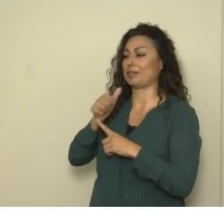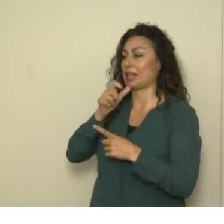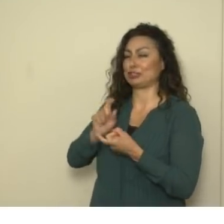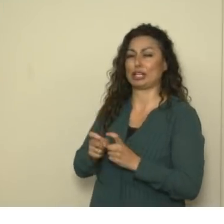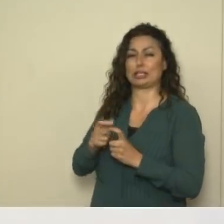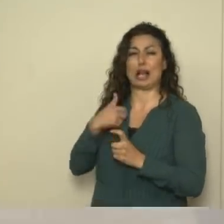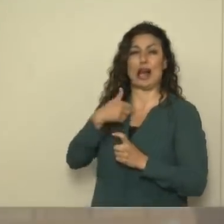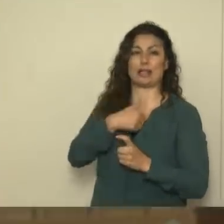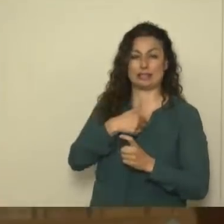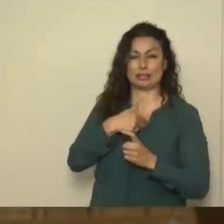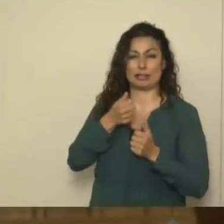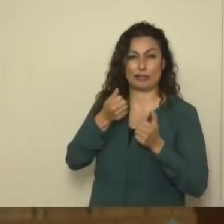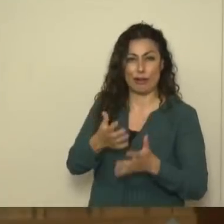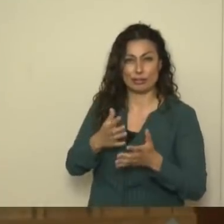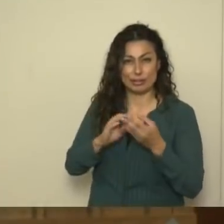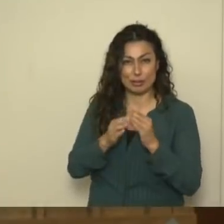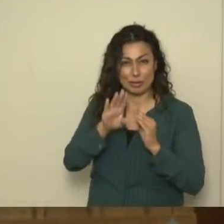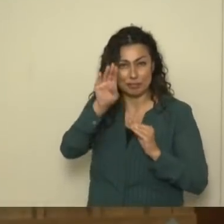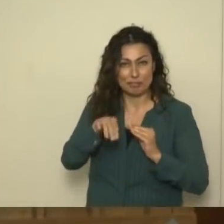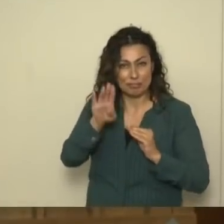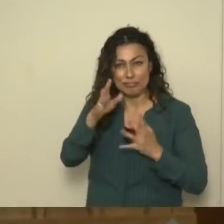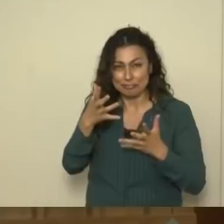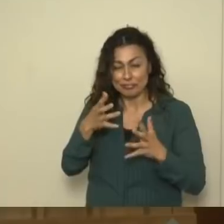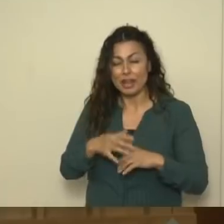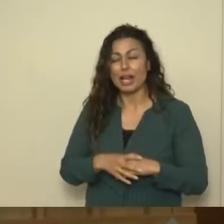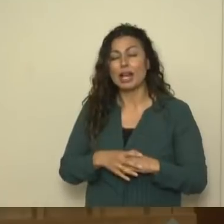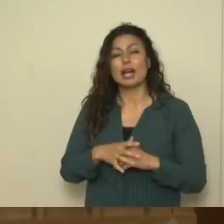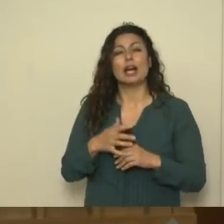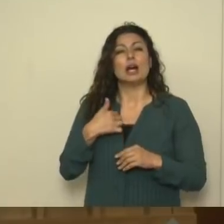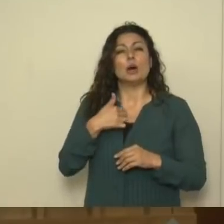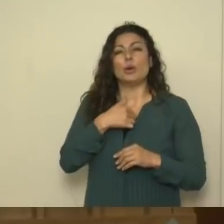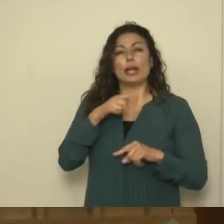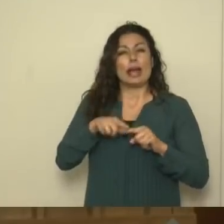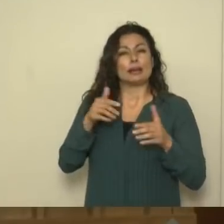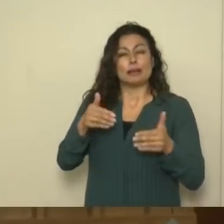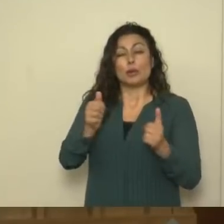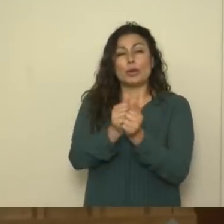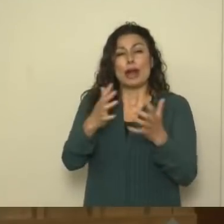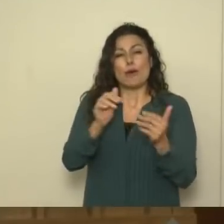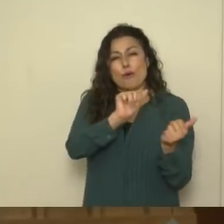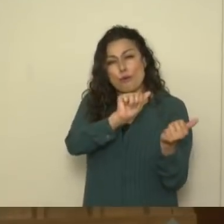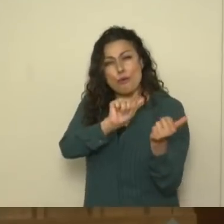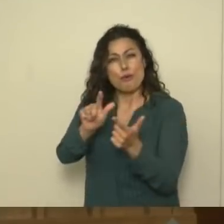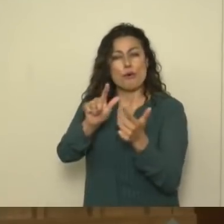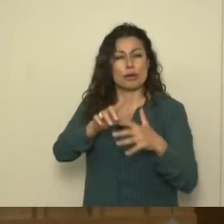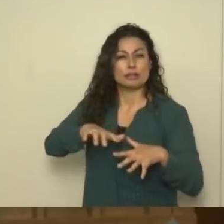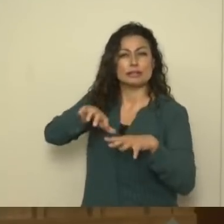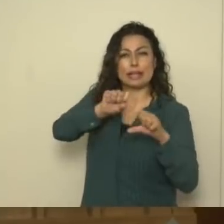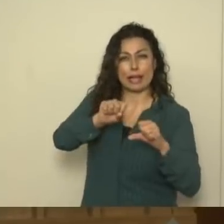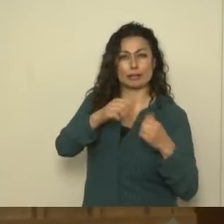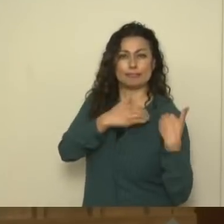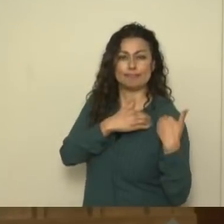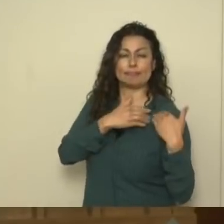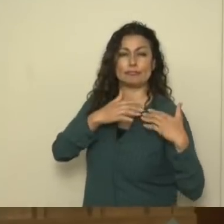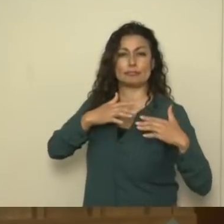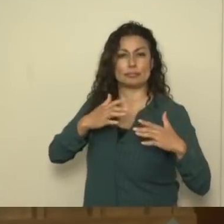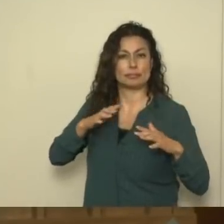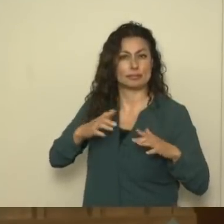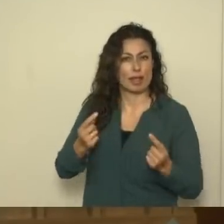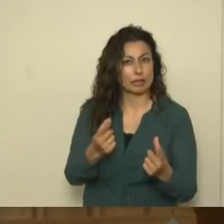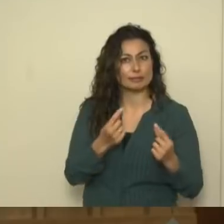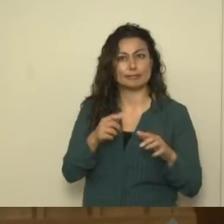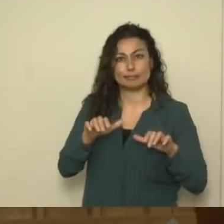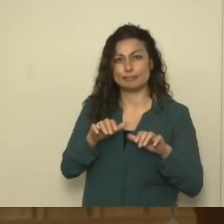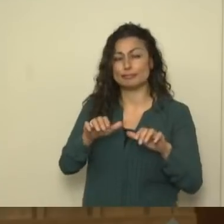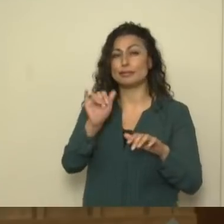curves. Reopening really cannot go forward without really all of us taking the actions that, like wearing